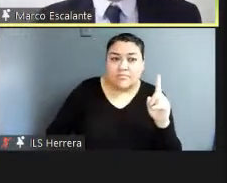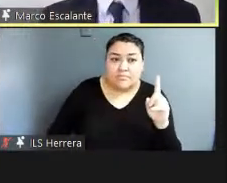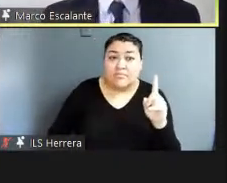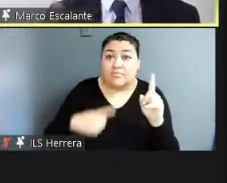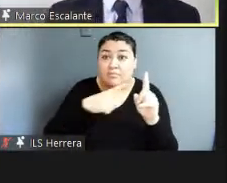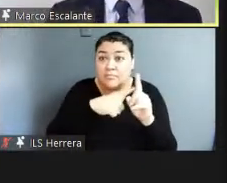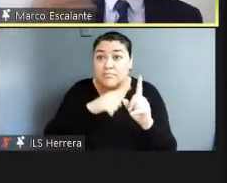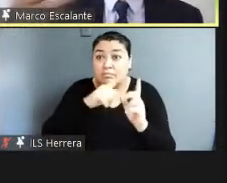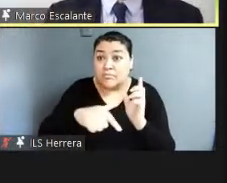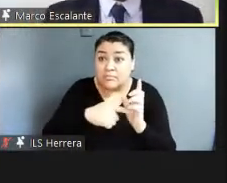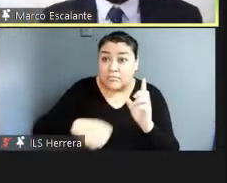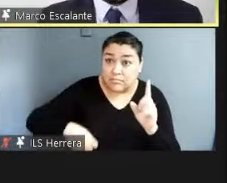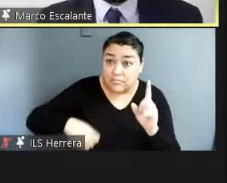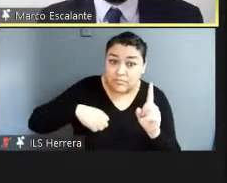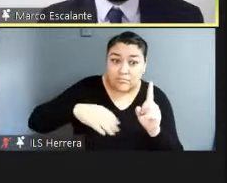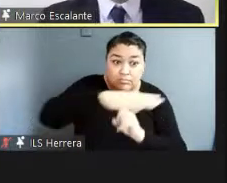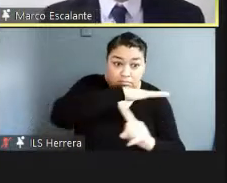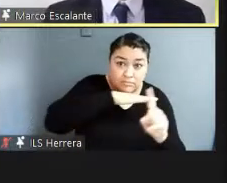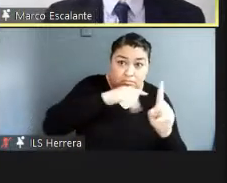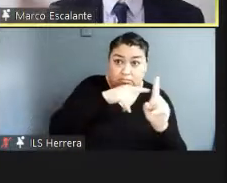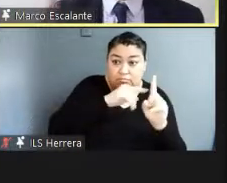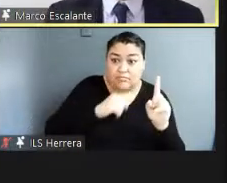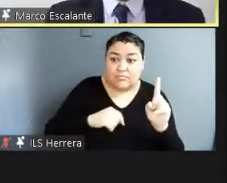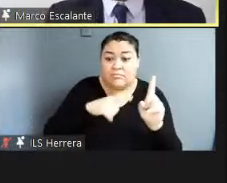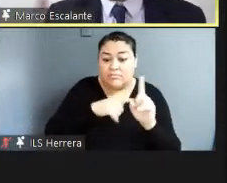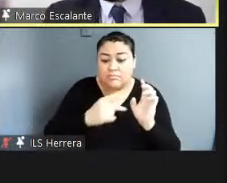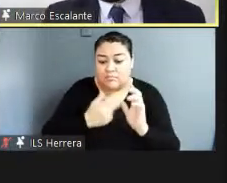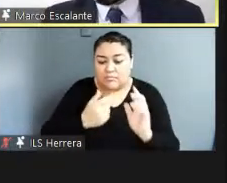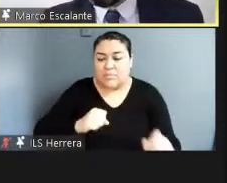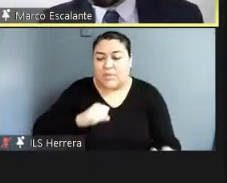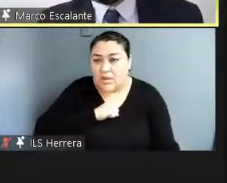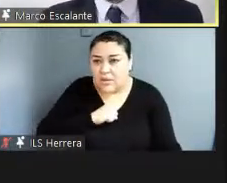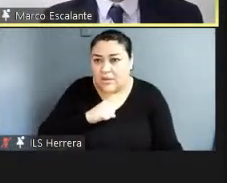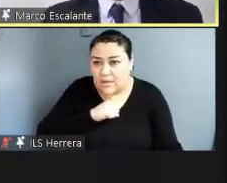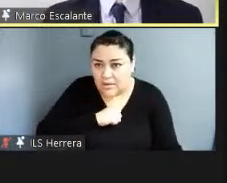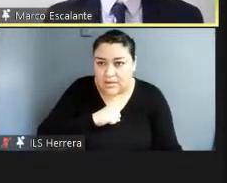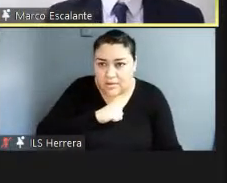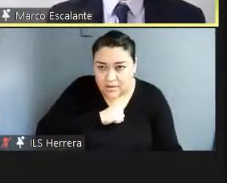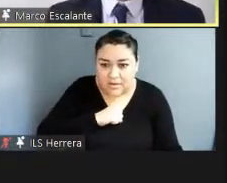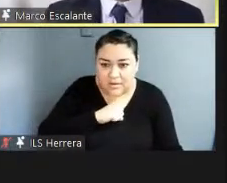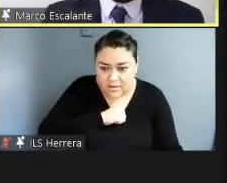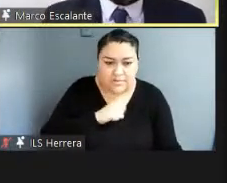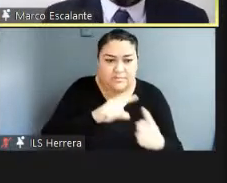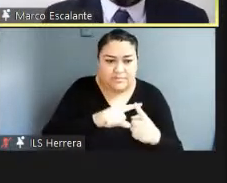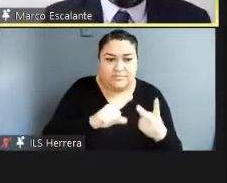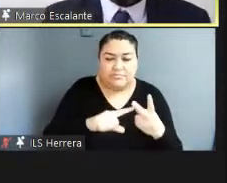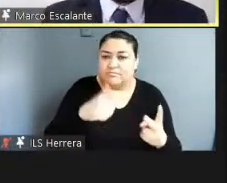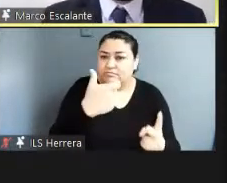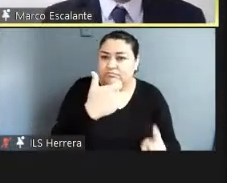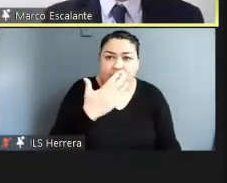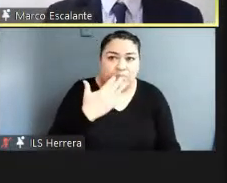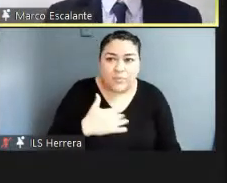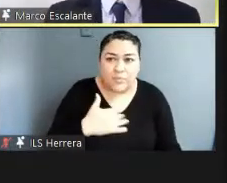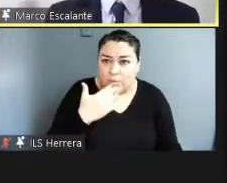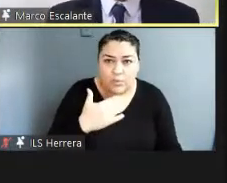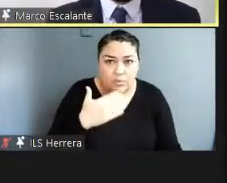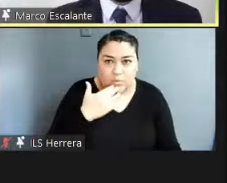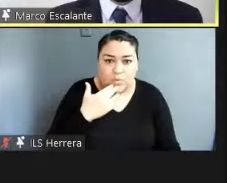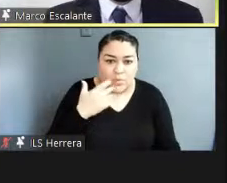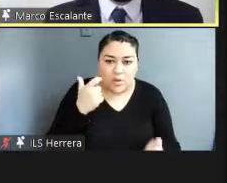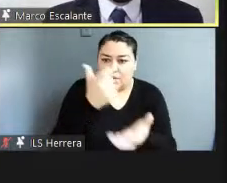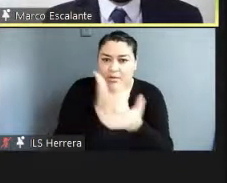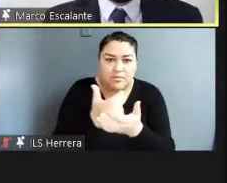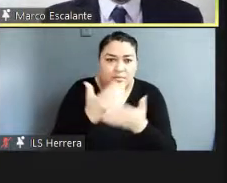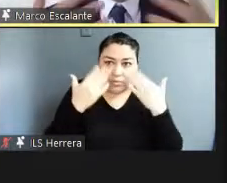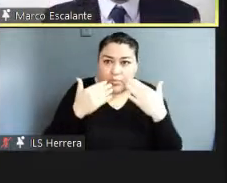only pulmonologists, a patient with respiratory tract infections, someone living far away with a chronic disease